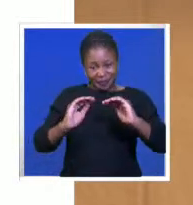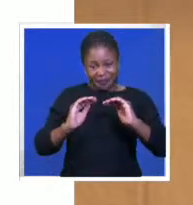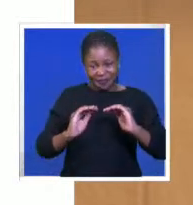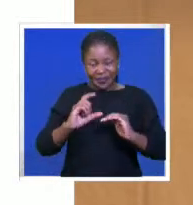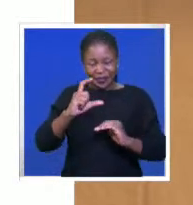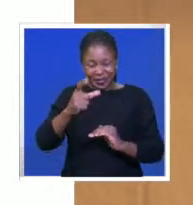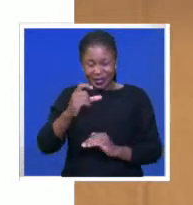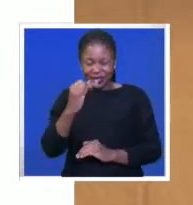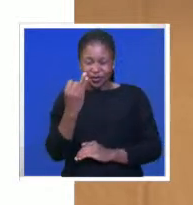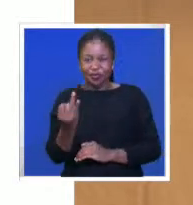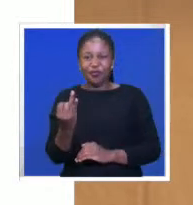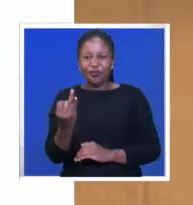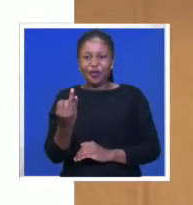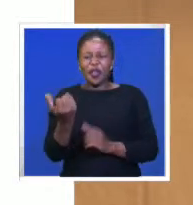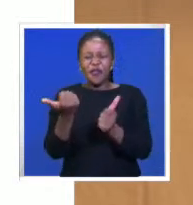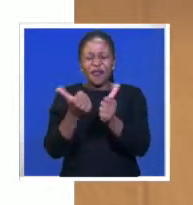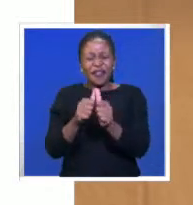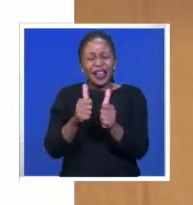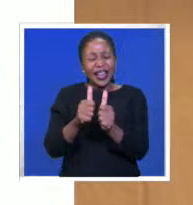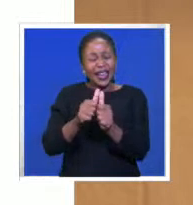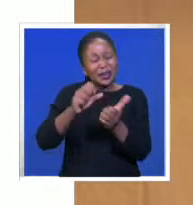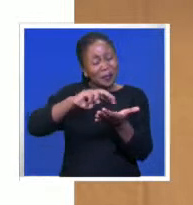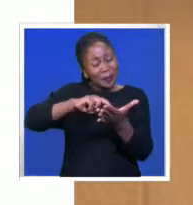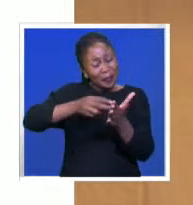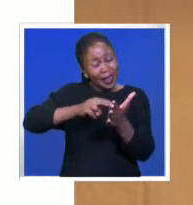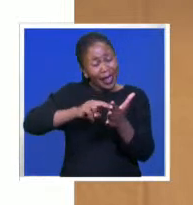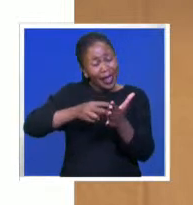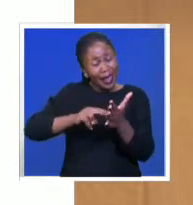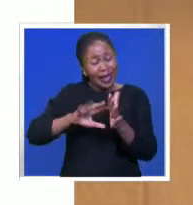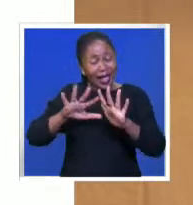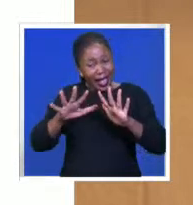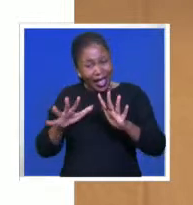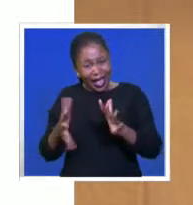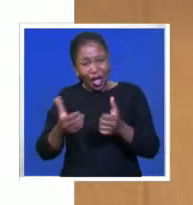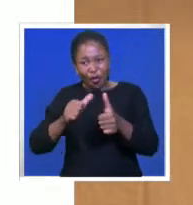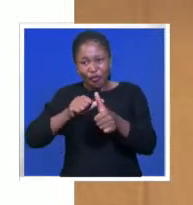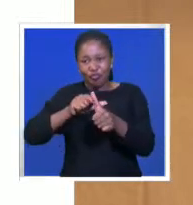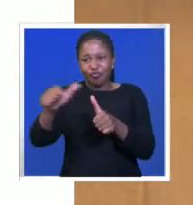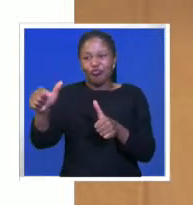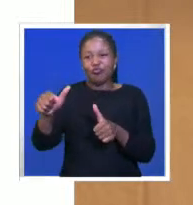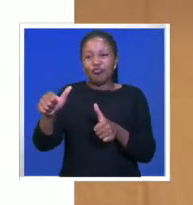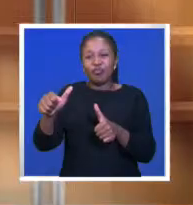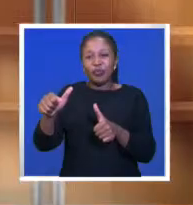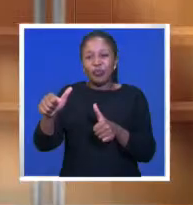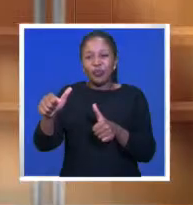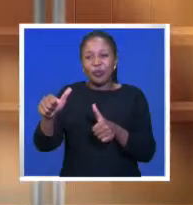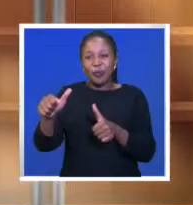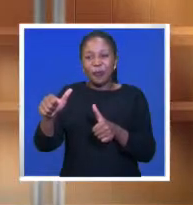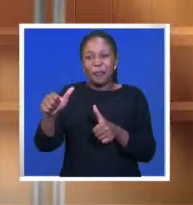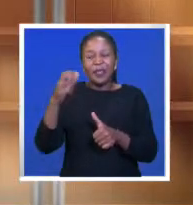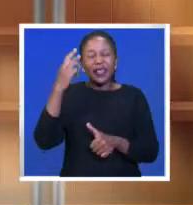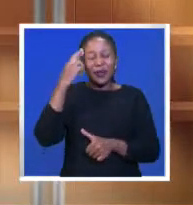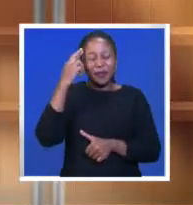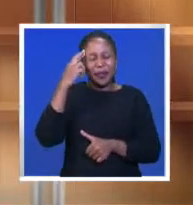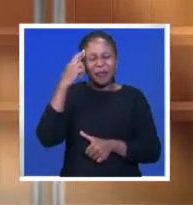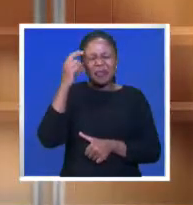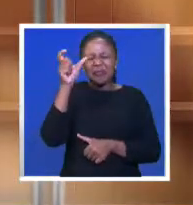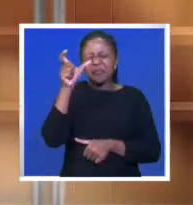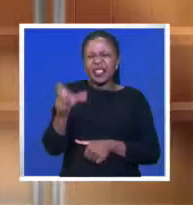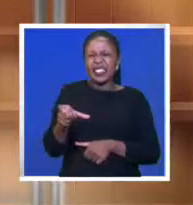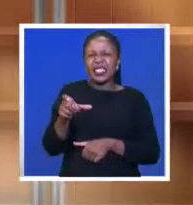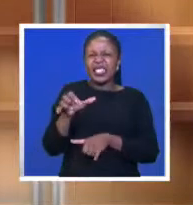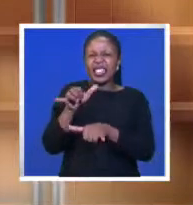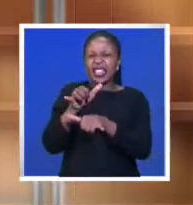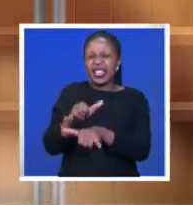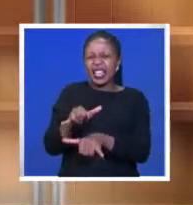of escape and is also using that exclamation, remember, style, my dear Lena. He is thinking long and hard.